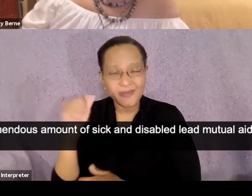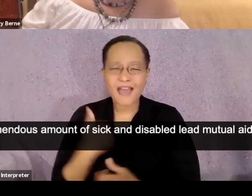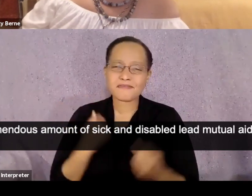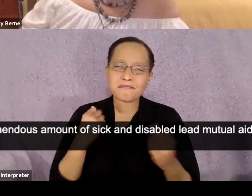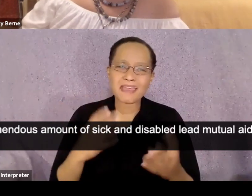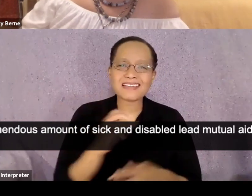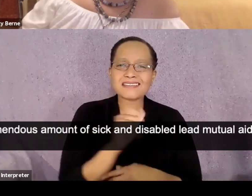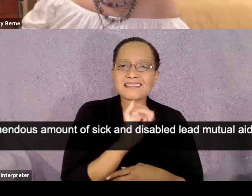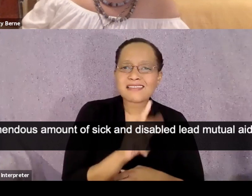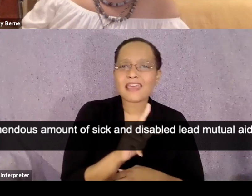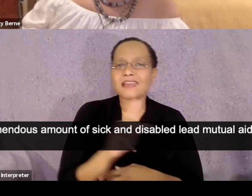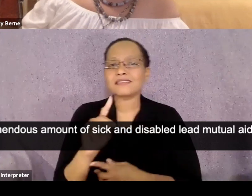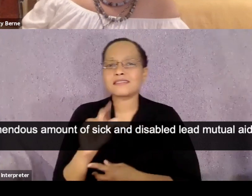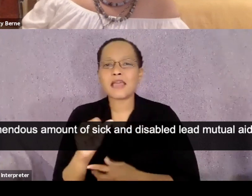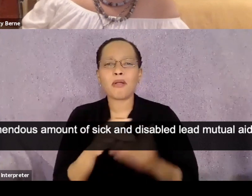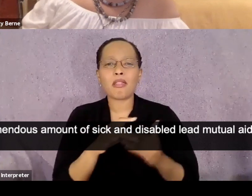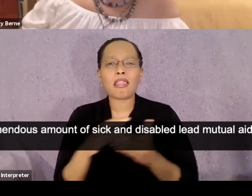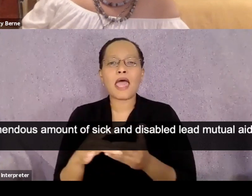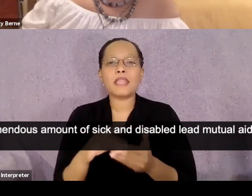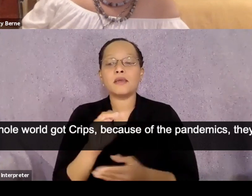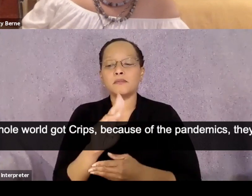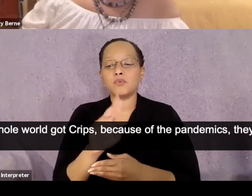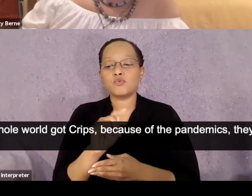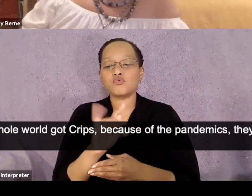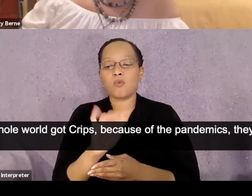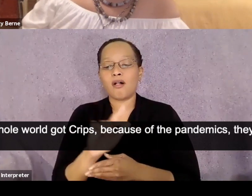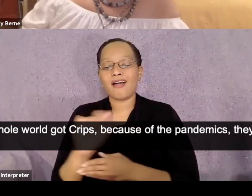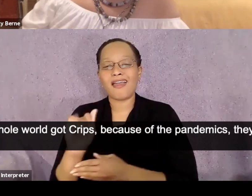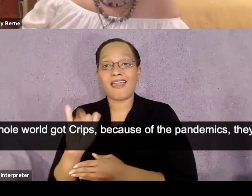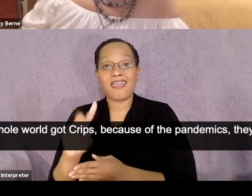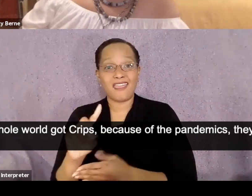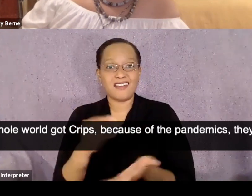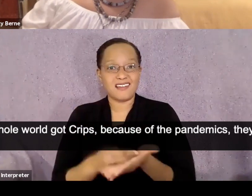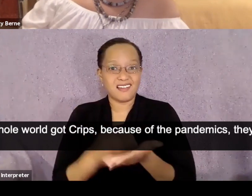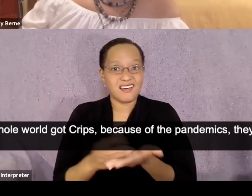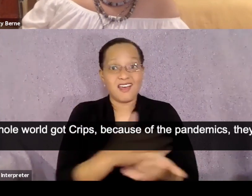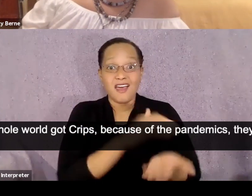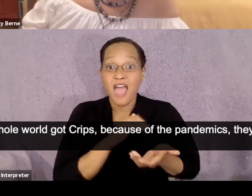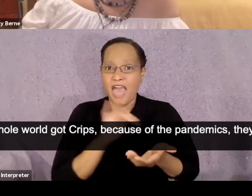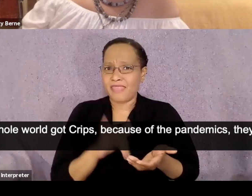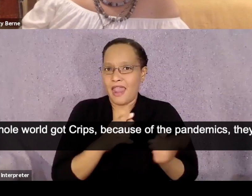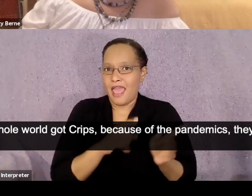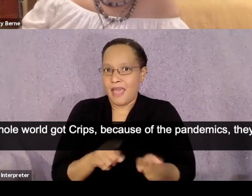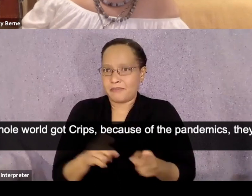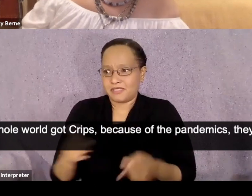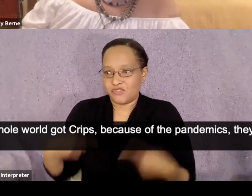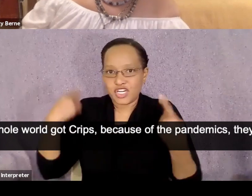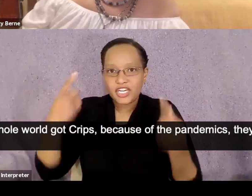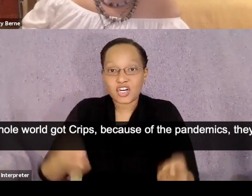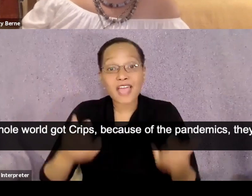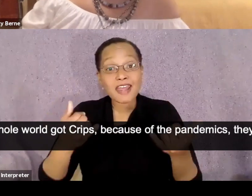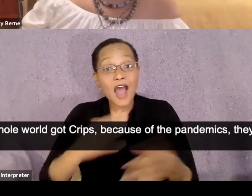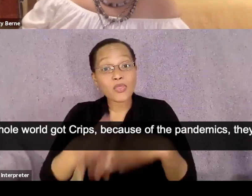disabled-led mutual aid that's been going on for years. And this year, the whole world got cripped because of the pandemic. So they discovered, oh,